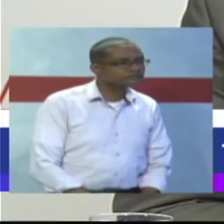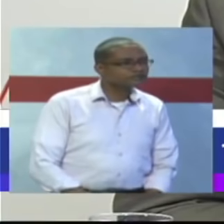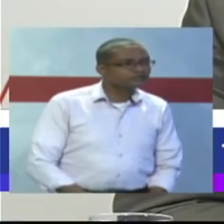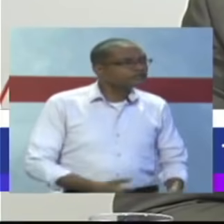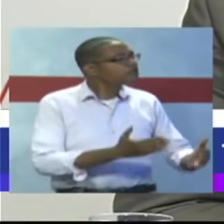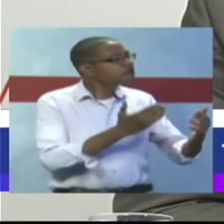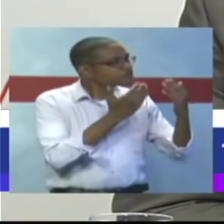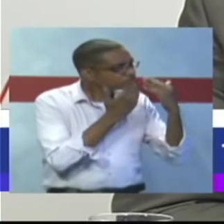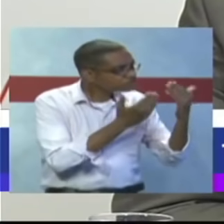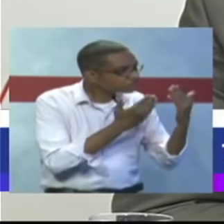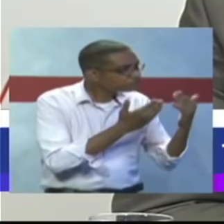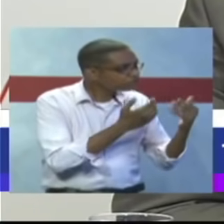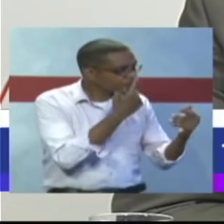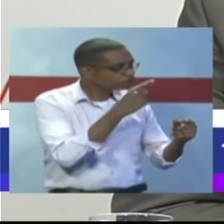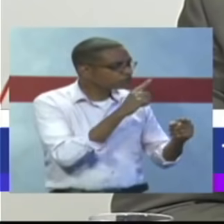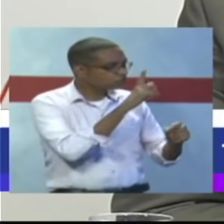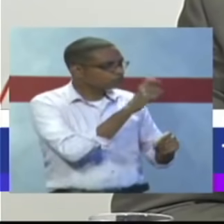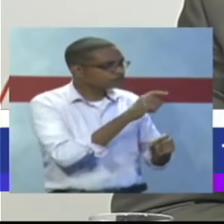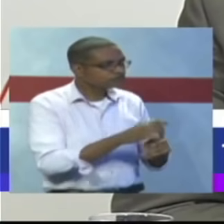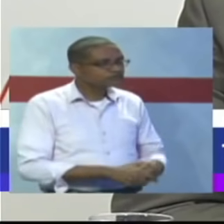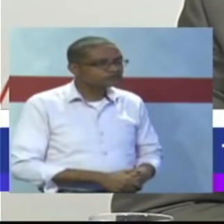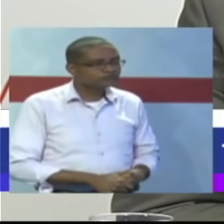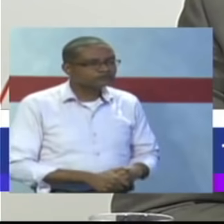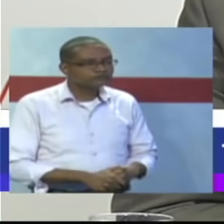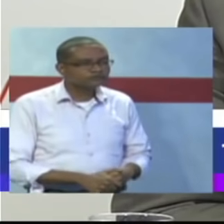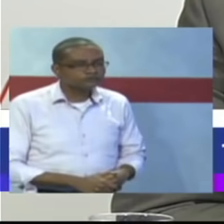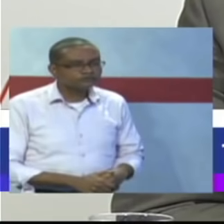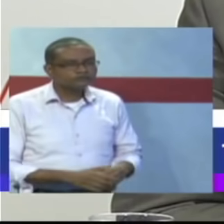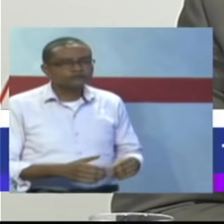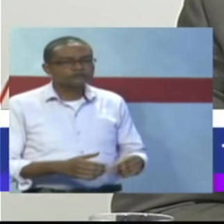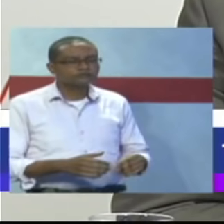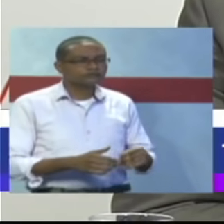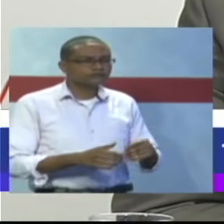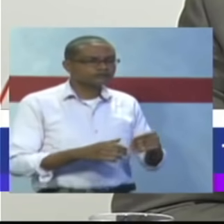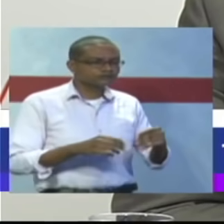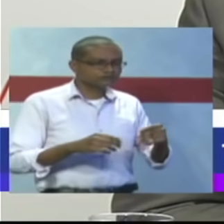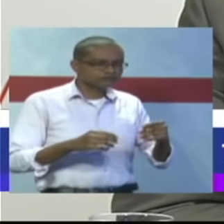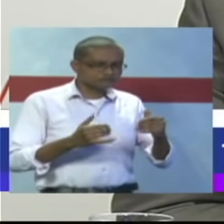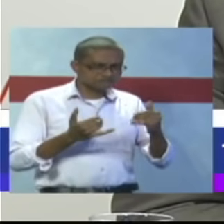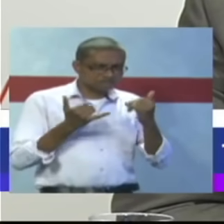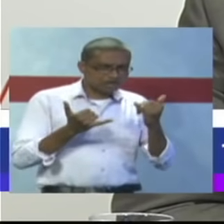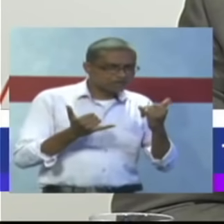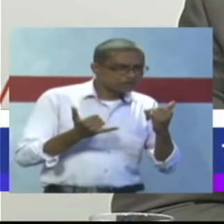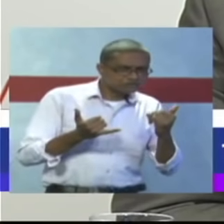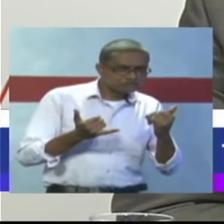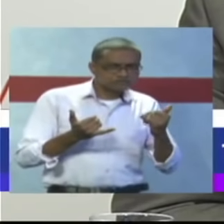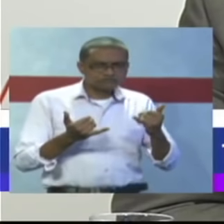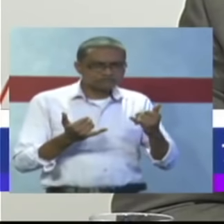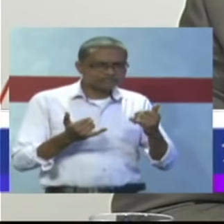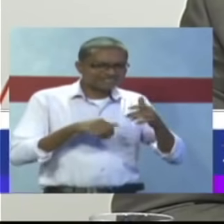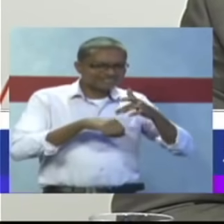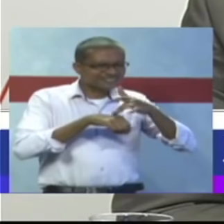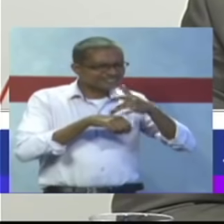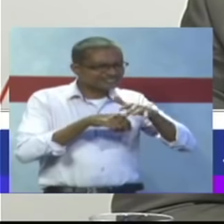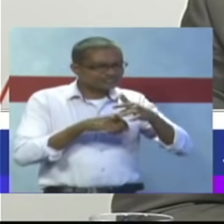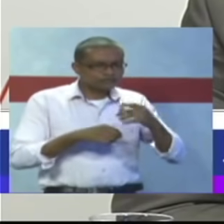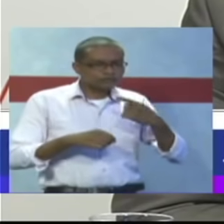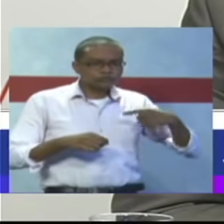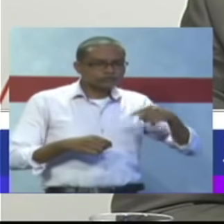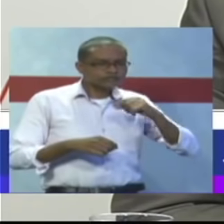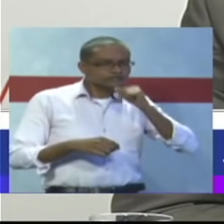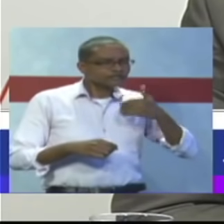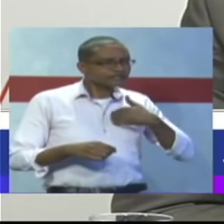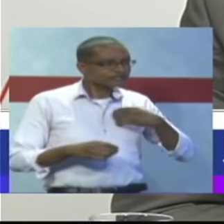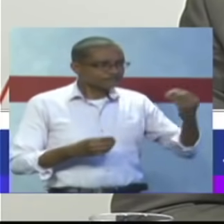Okay, thank you for your questions. The answer to the first one is short. It's still quite early in the day, so we haven't had any reports of how